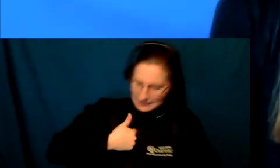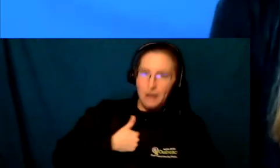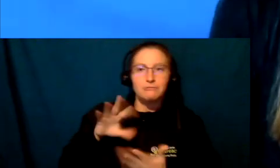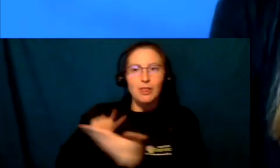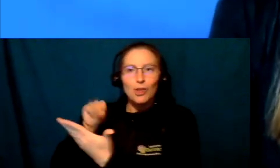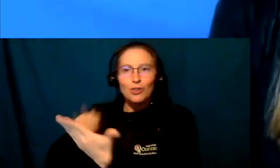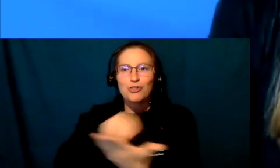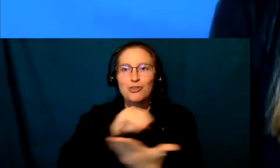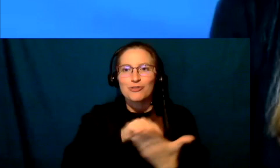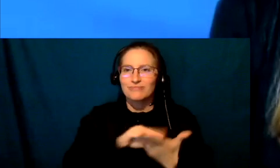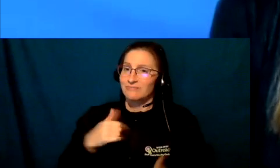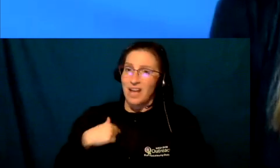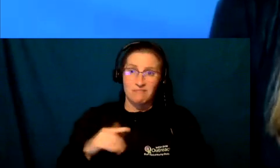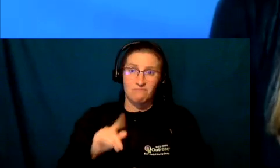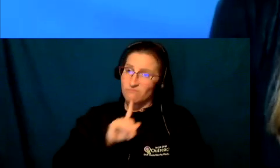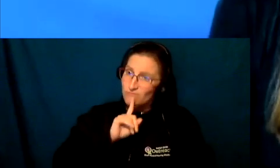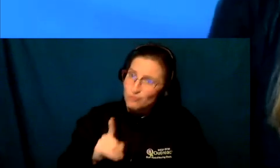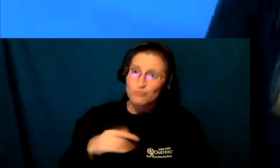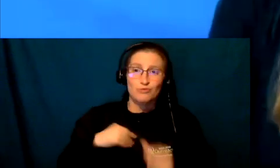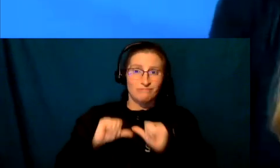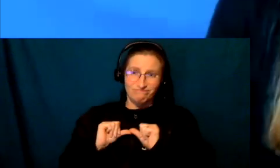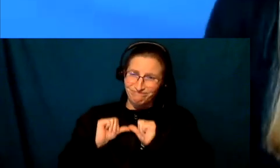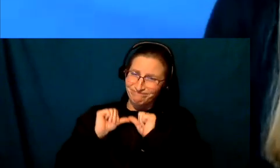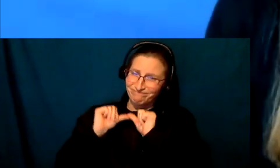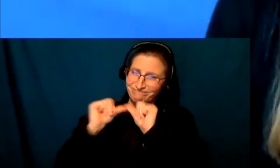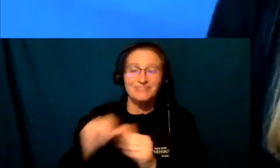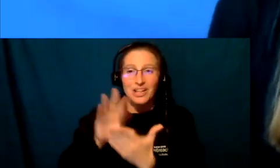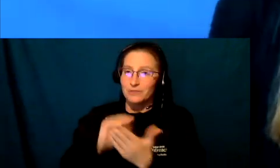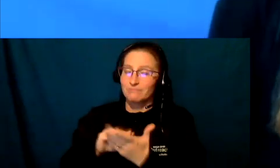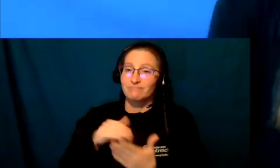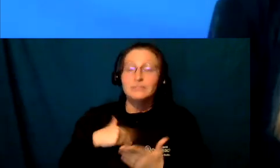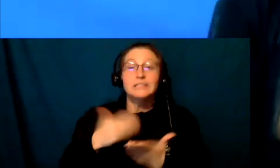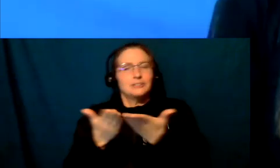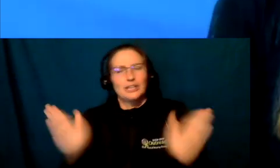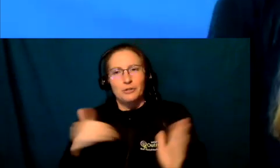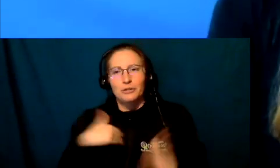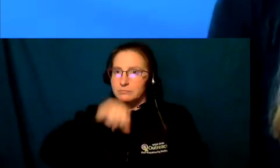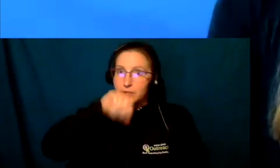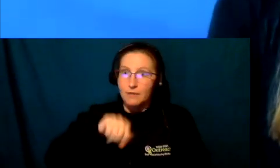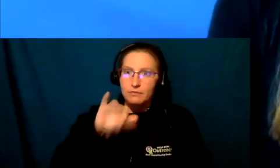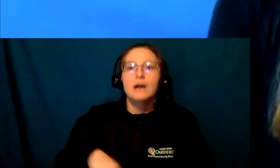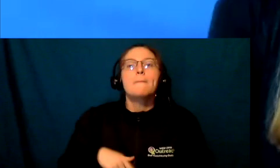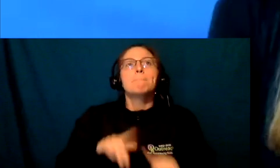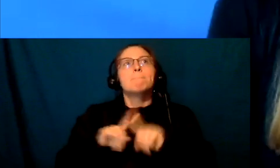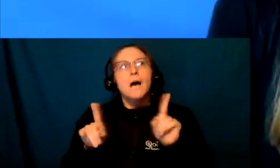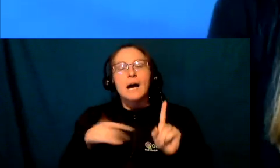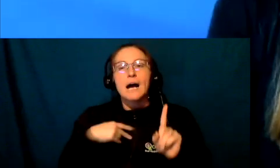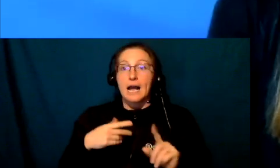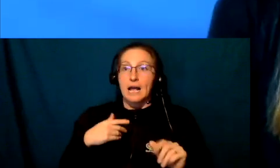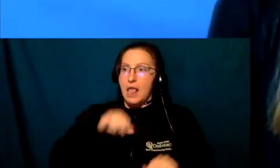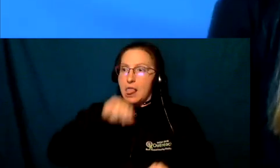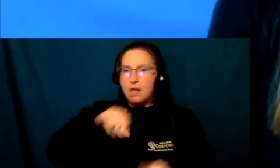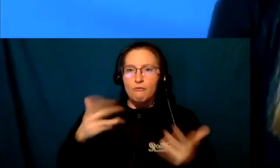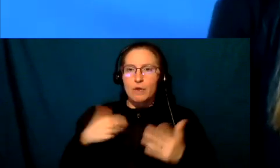consider myself to be a lifelong learner, so I love just learning in general. But I do really love seeing people connect and